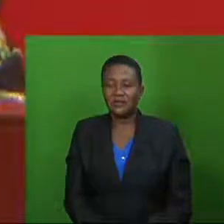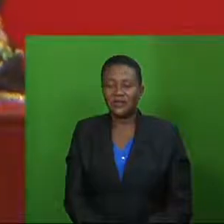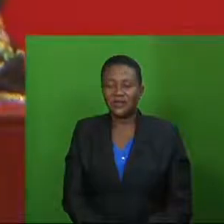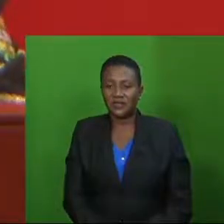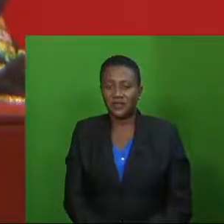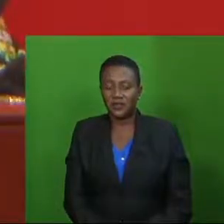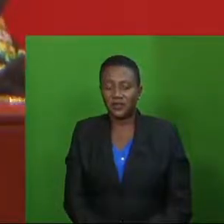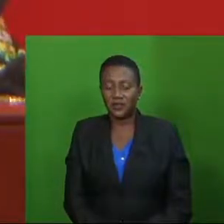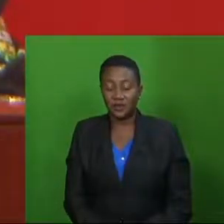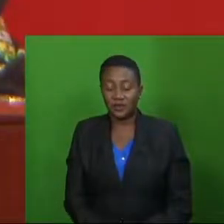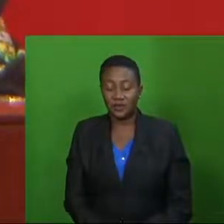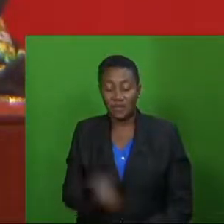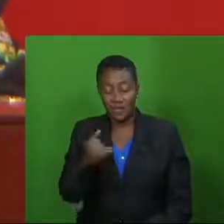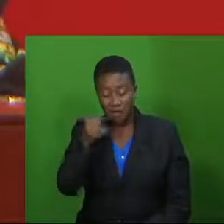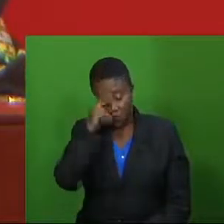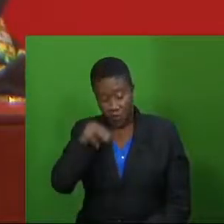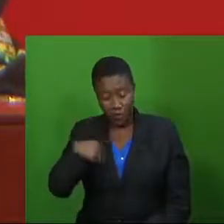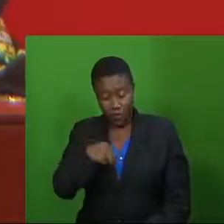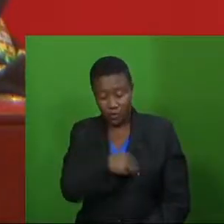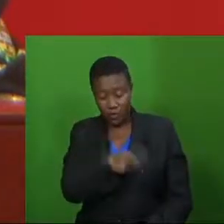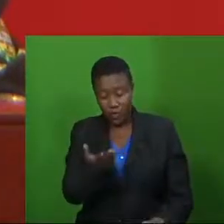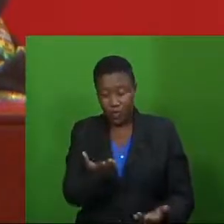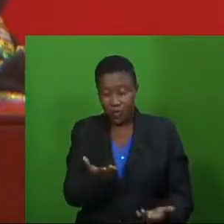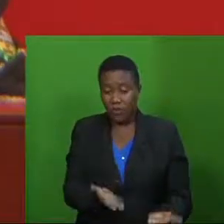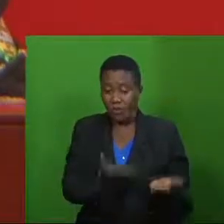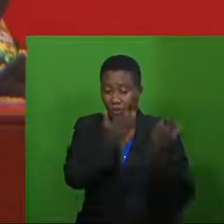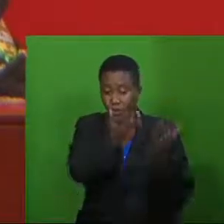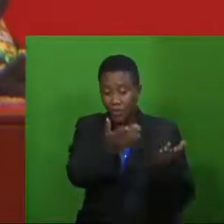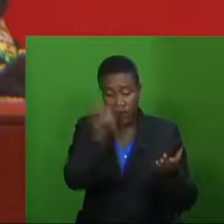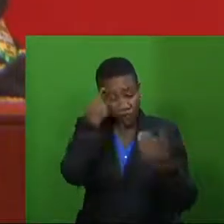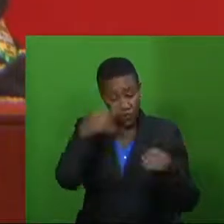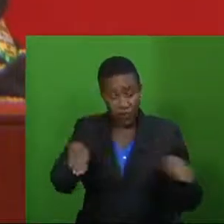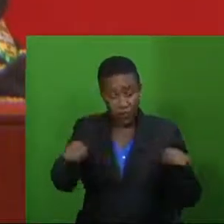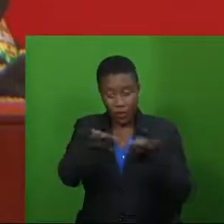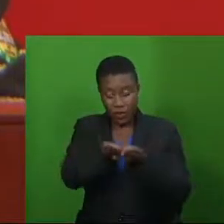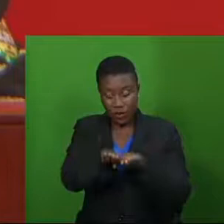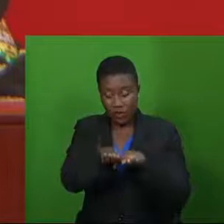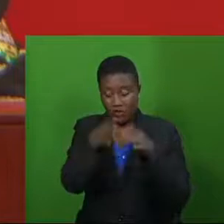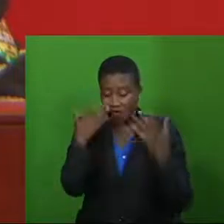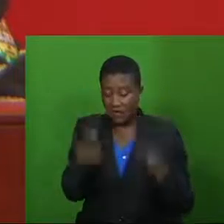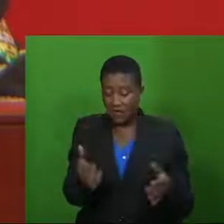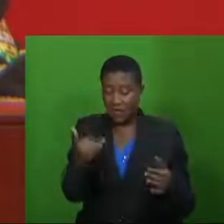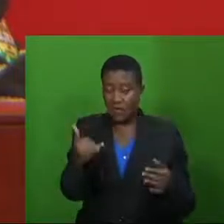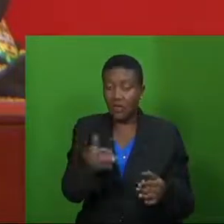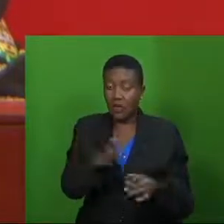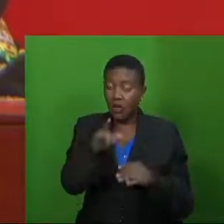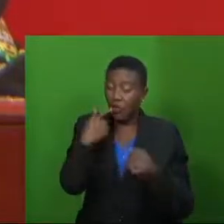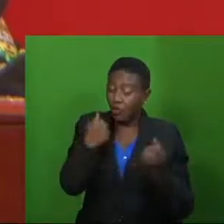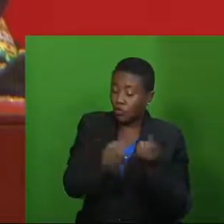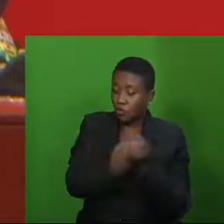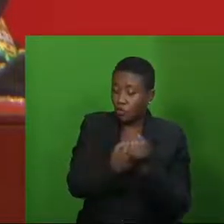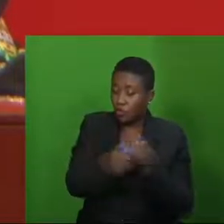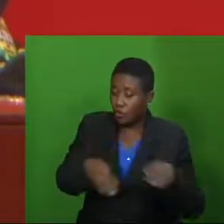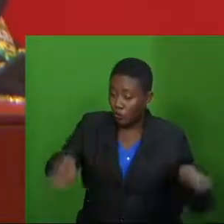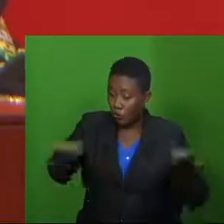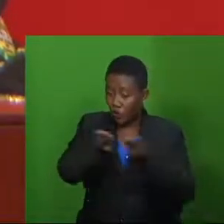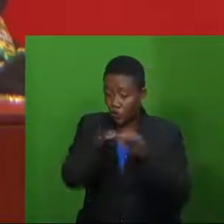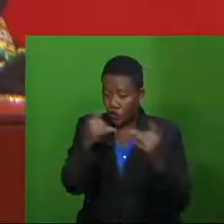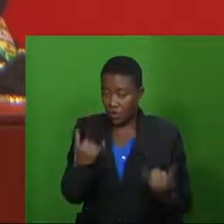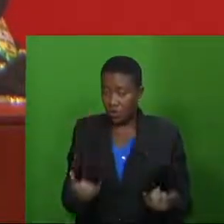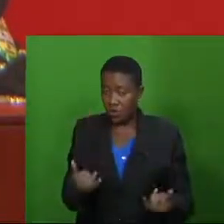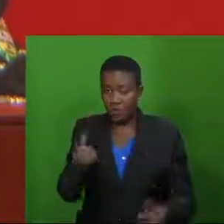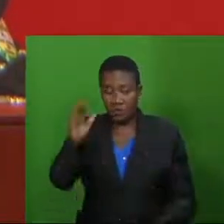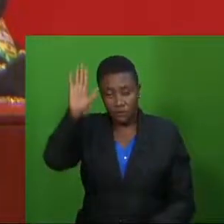Honourable members, the motion for adjournment has been moved and seconded. All in favour of the House adjourning now, say